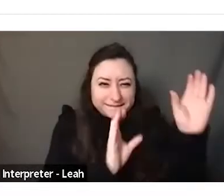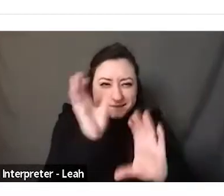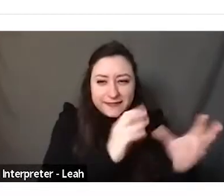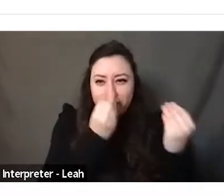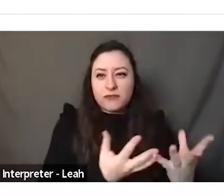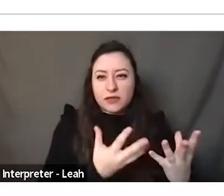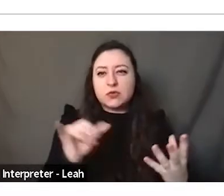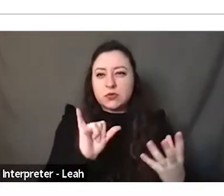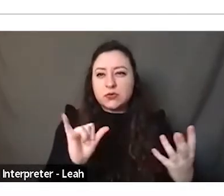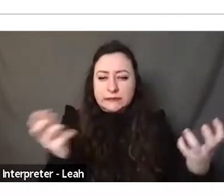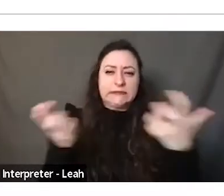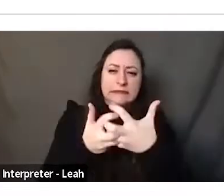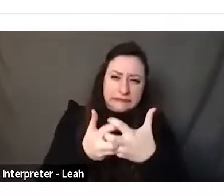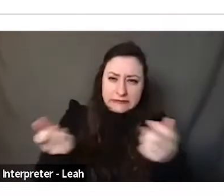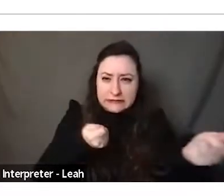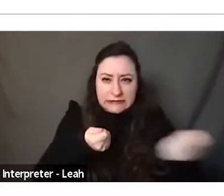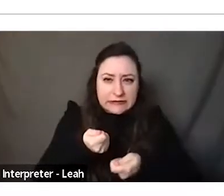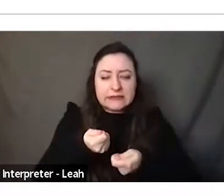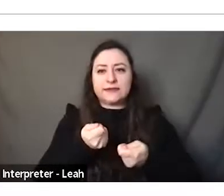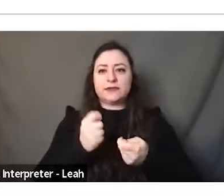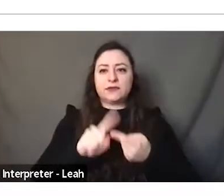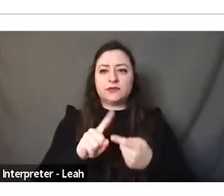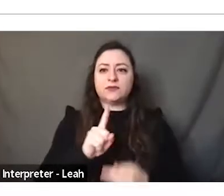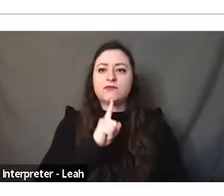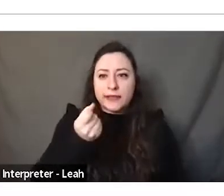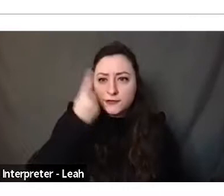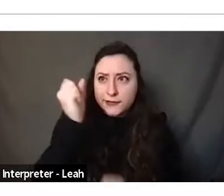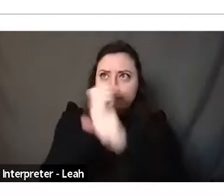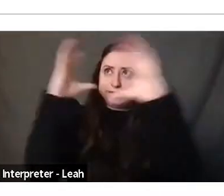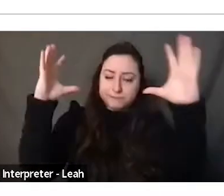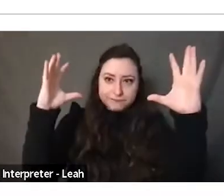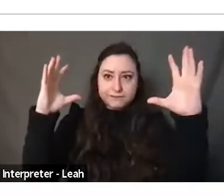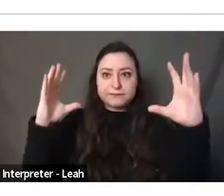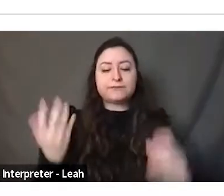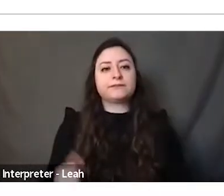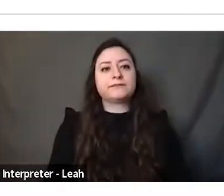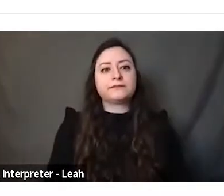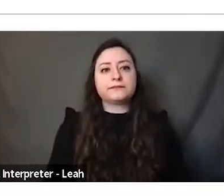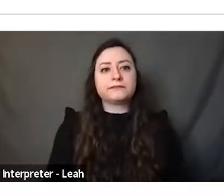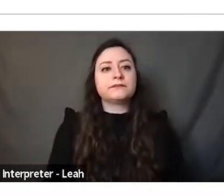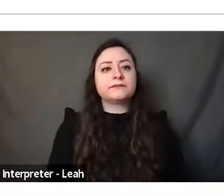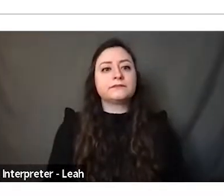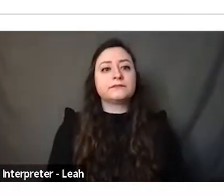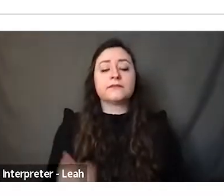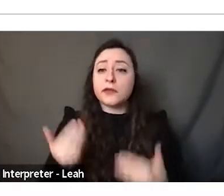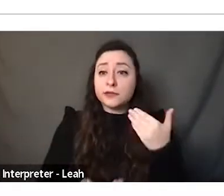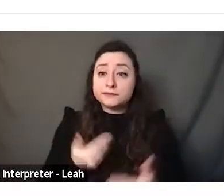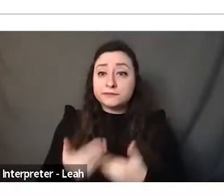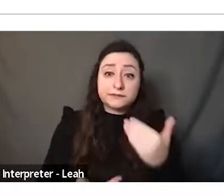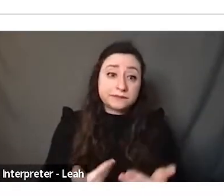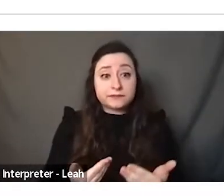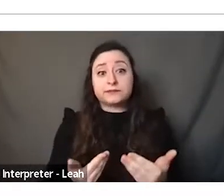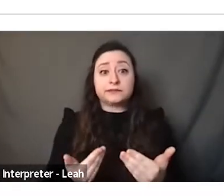to really pull the pieces together and generate a picture. As we go through these 500,000